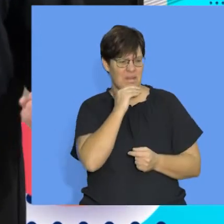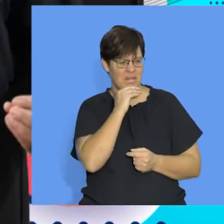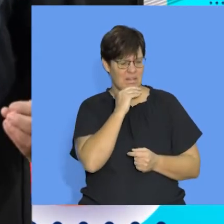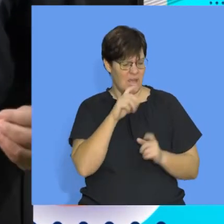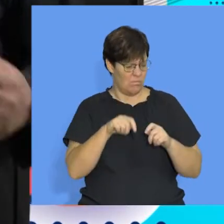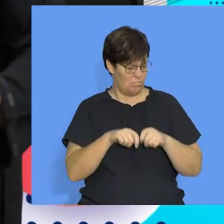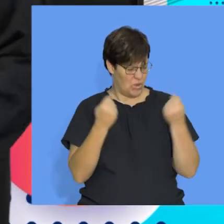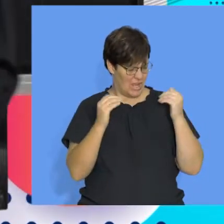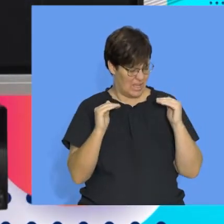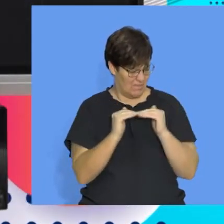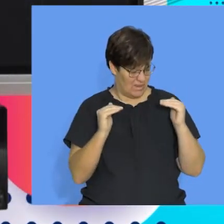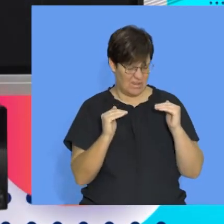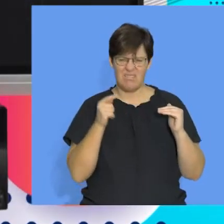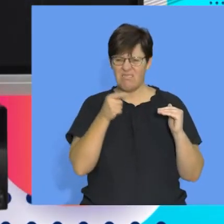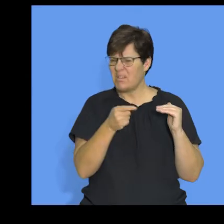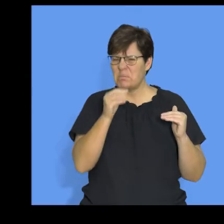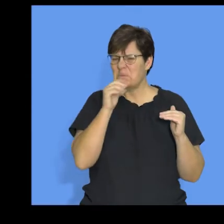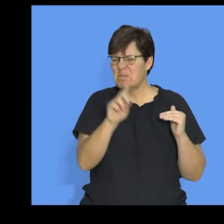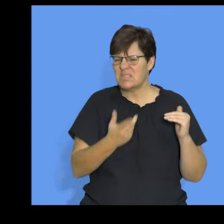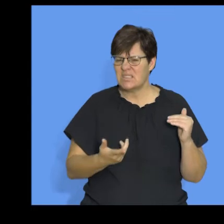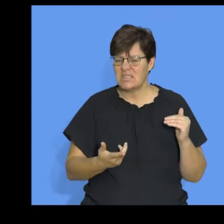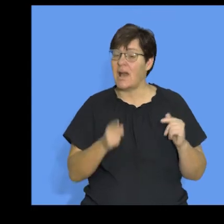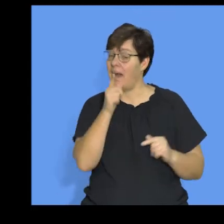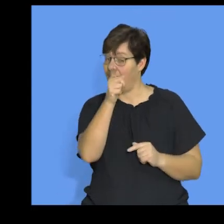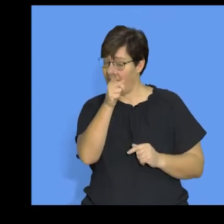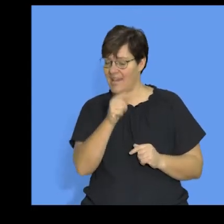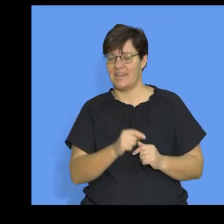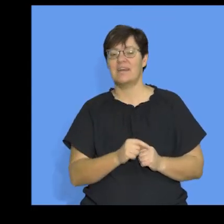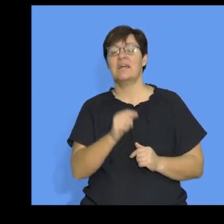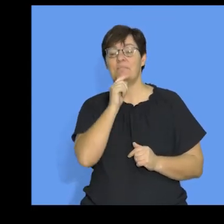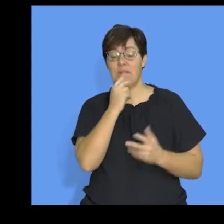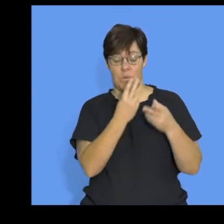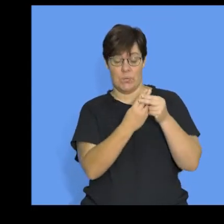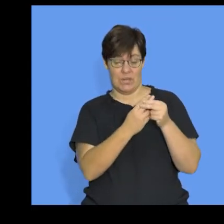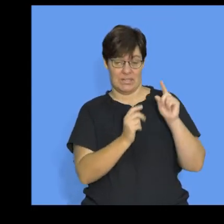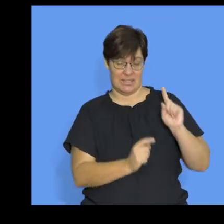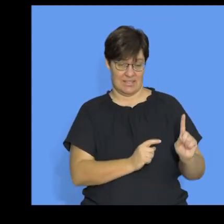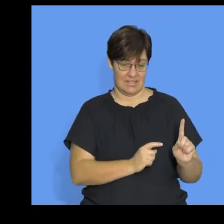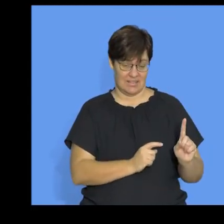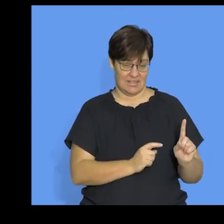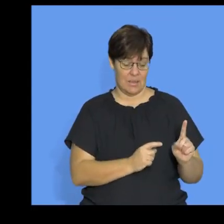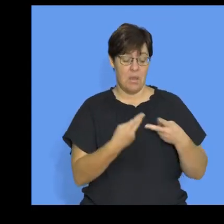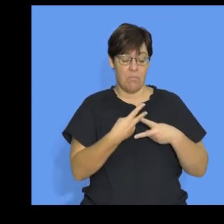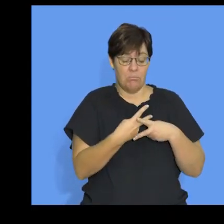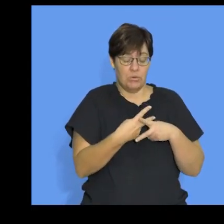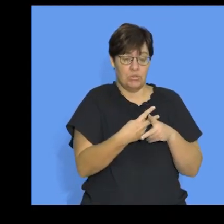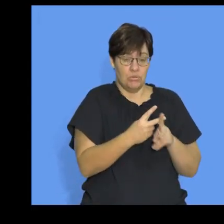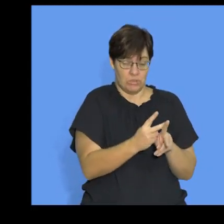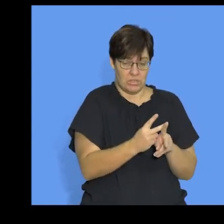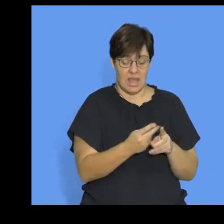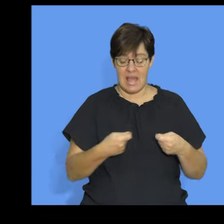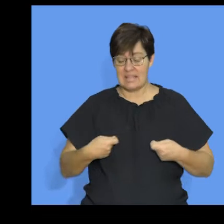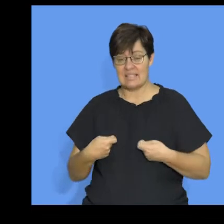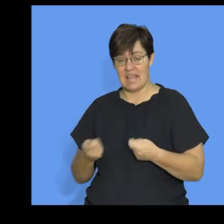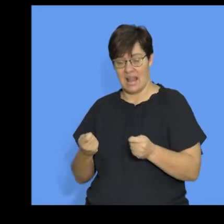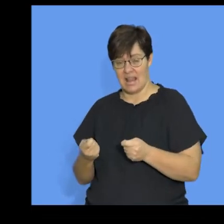break even? Watch. It is the number of units that must be produced and sold to